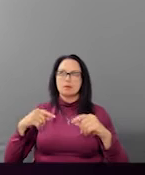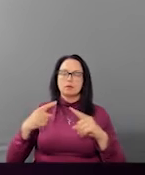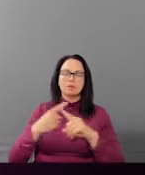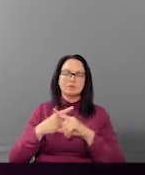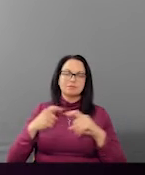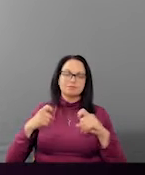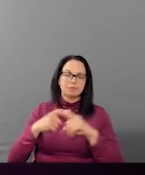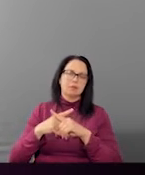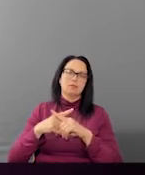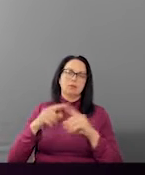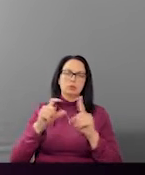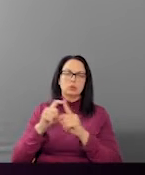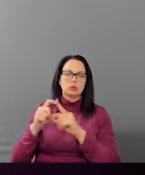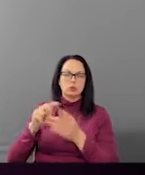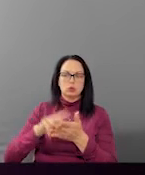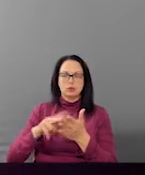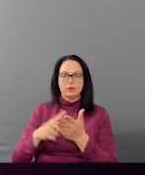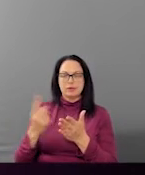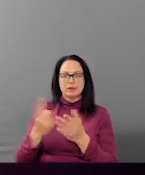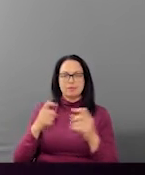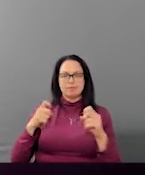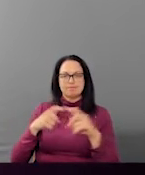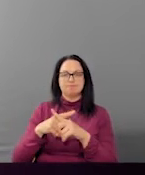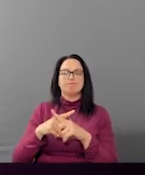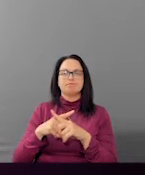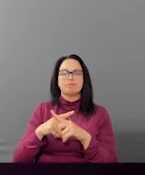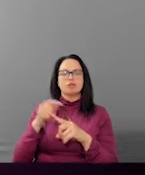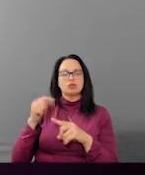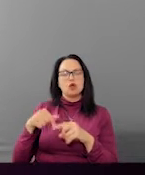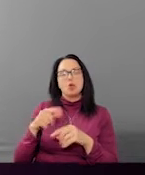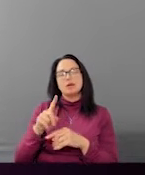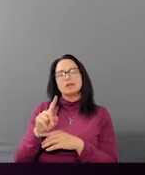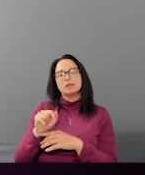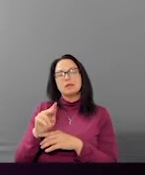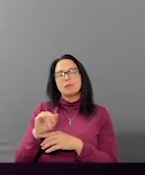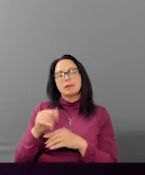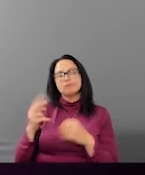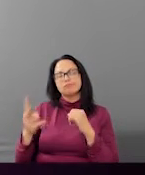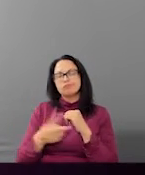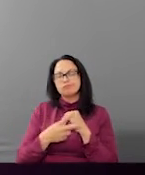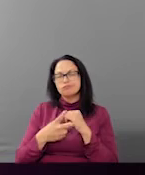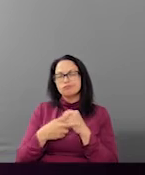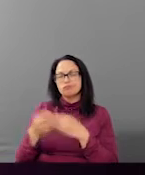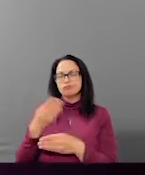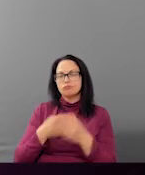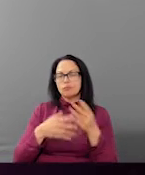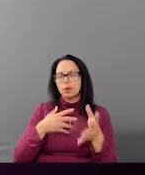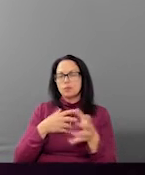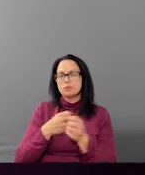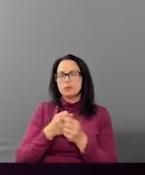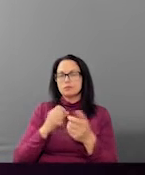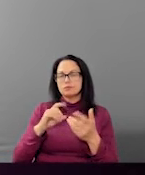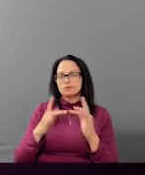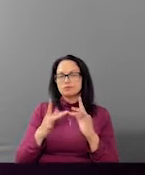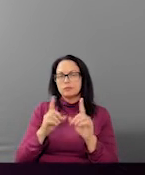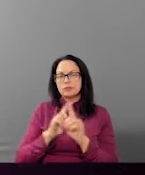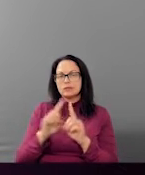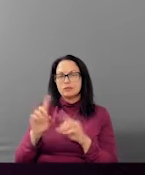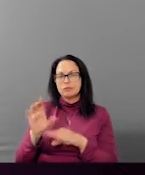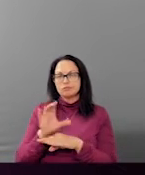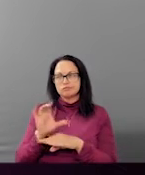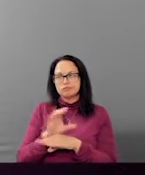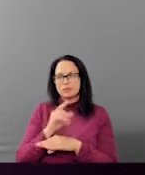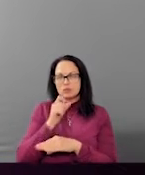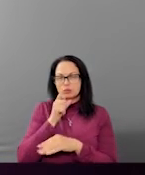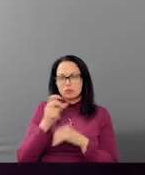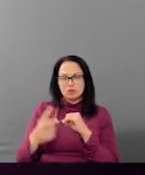it's distributed in the sense that it's a database that stores transactions or updates to state across a network of different computers. So it's not just